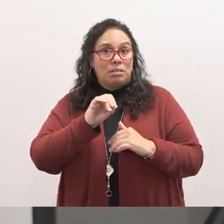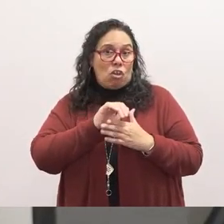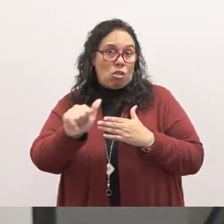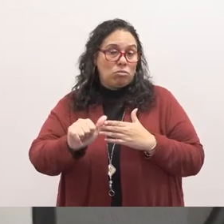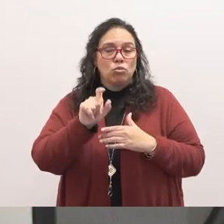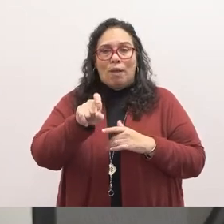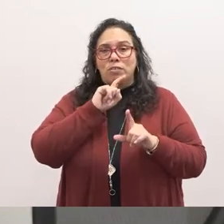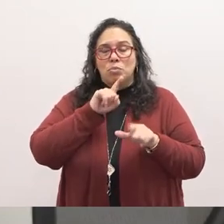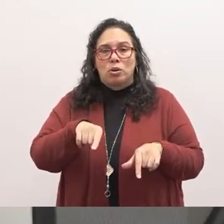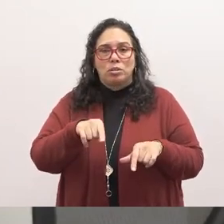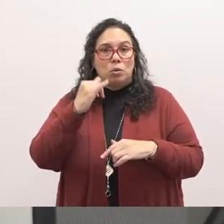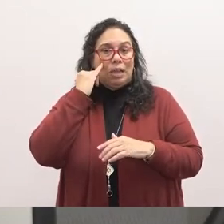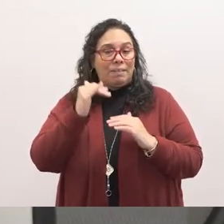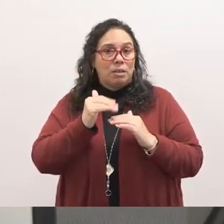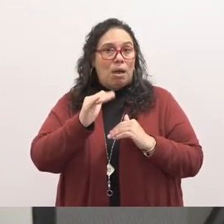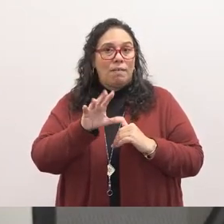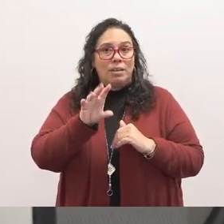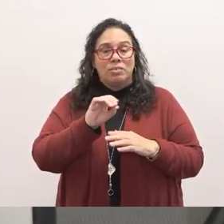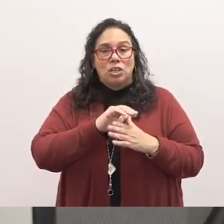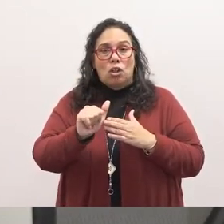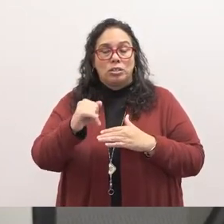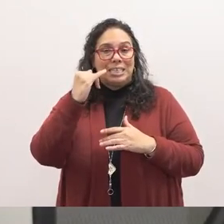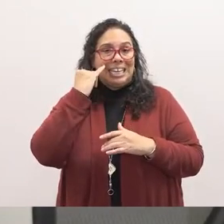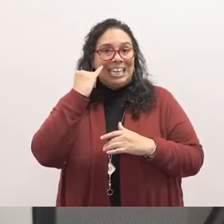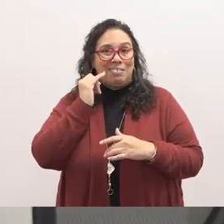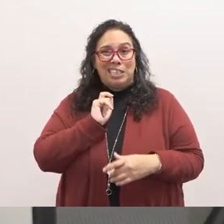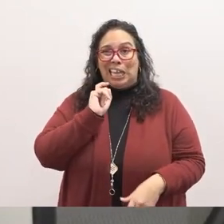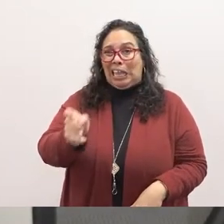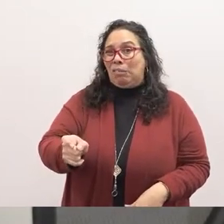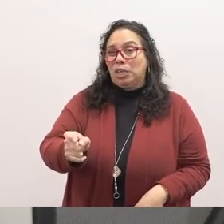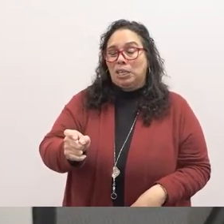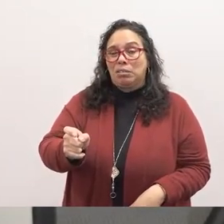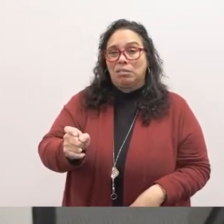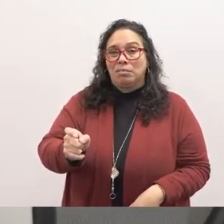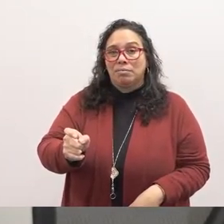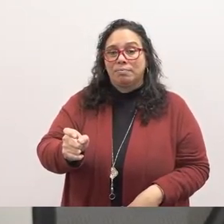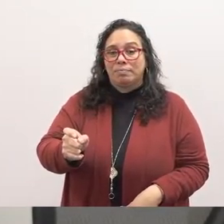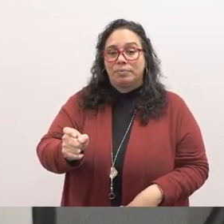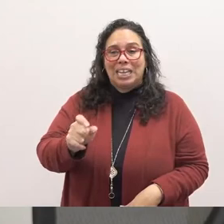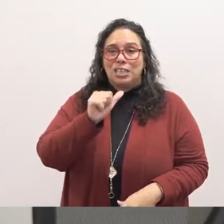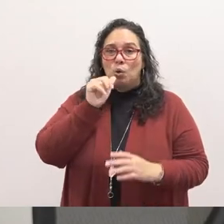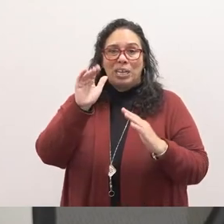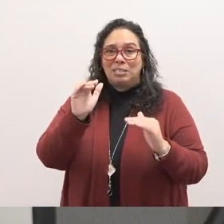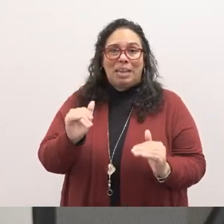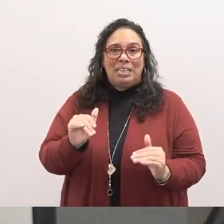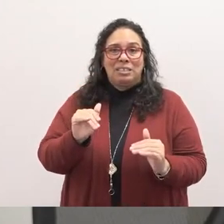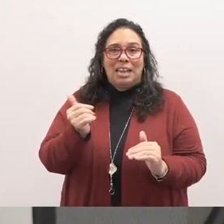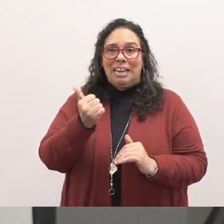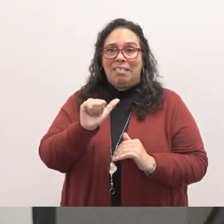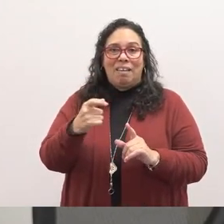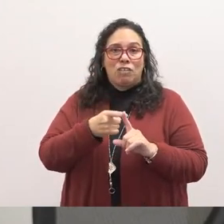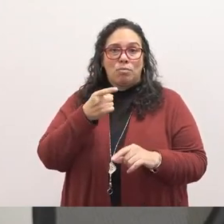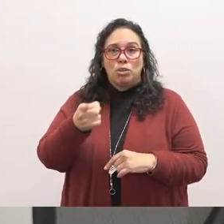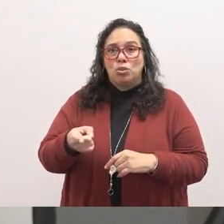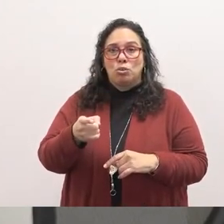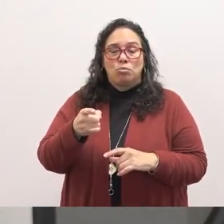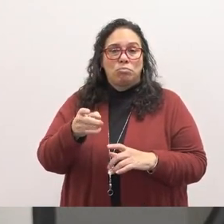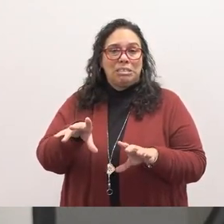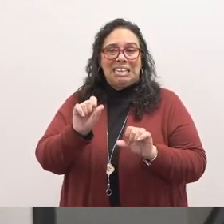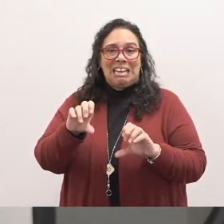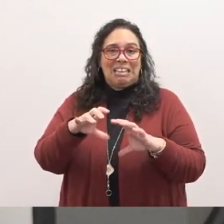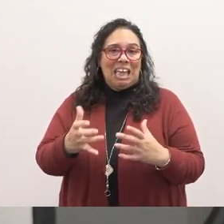it. So let's say it's over $50. If it's just given to you and they don't expect anything of you, or you want to take a class there